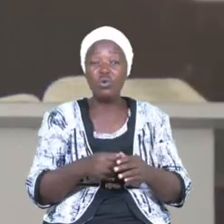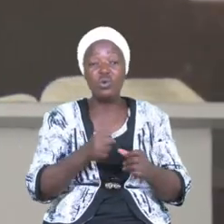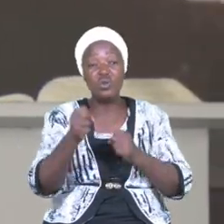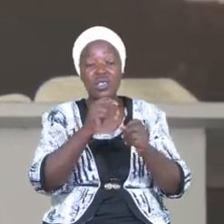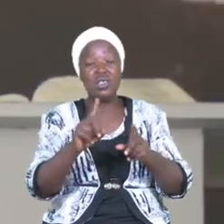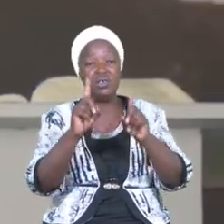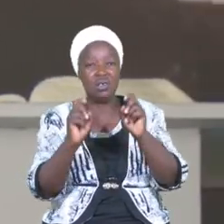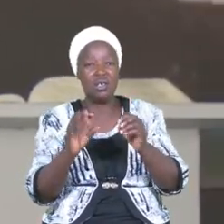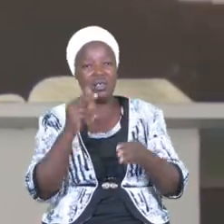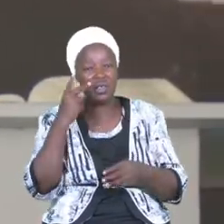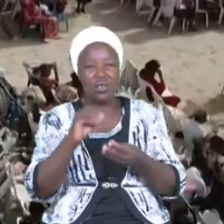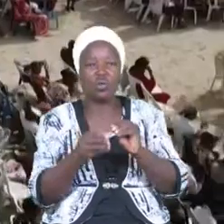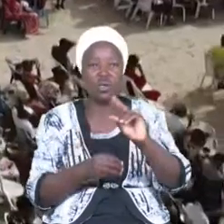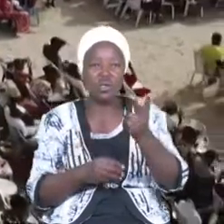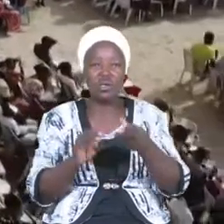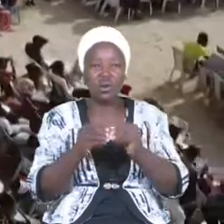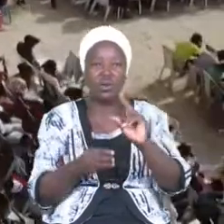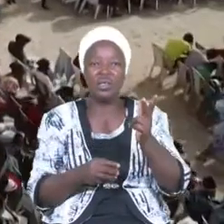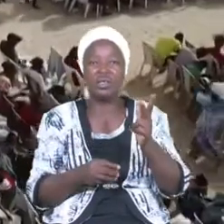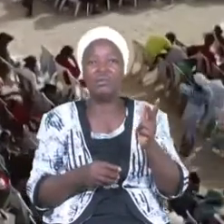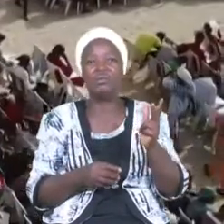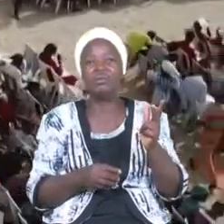three there. Number three.